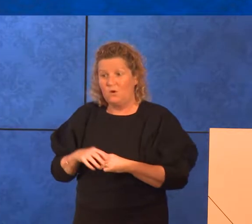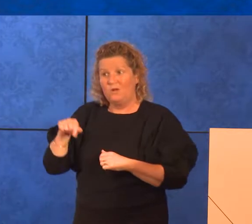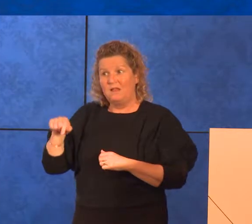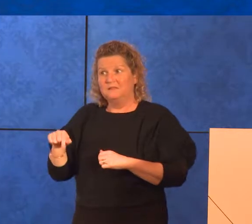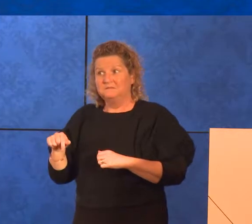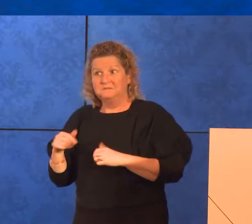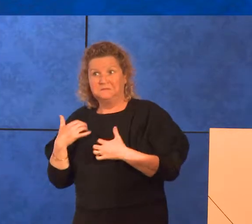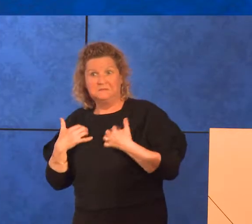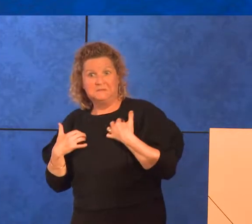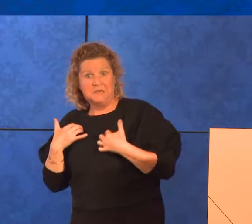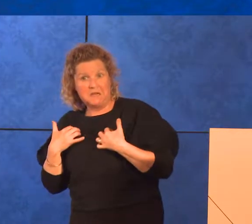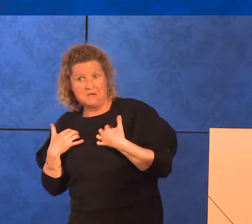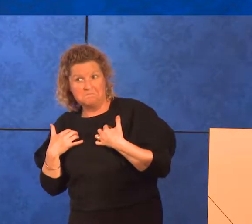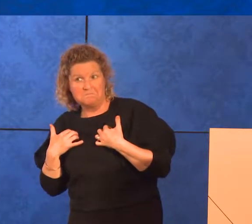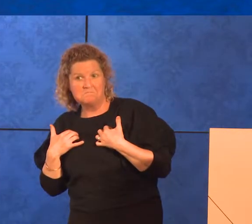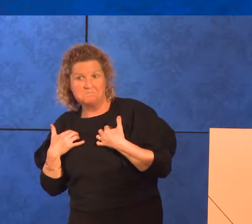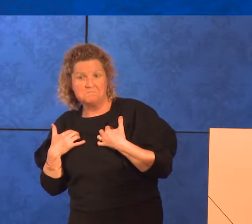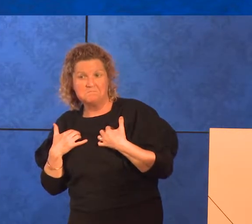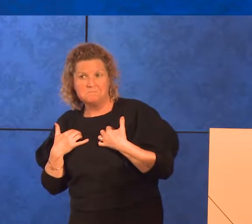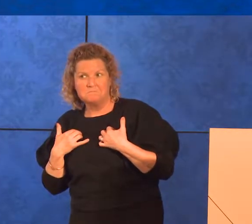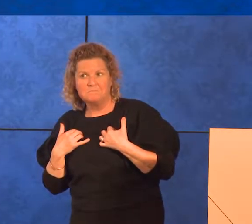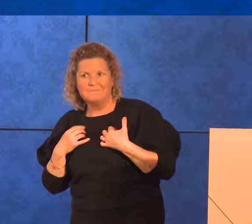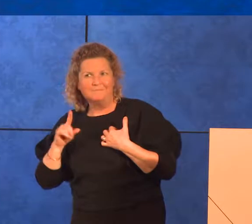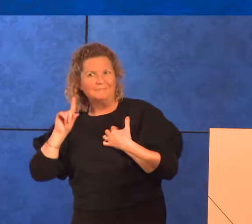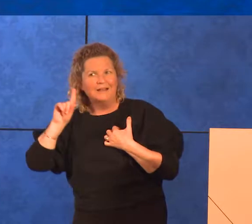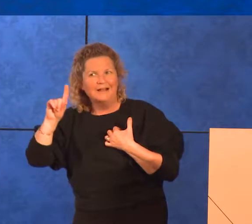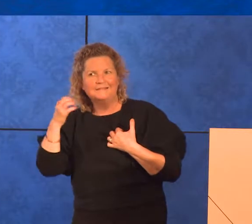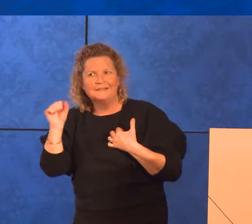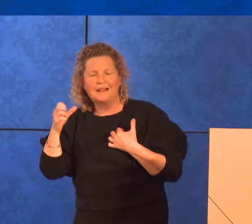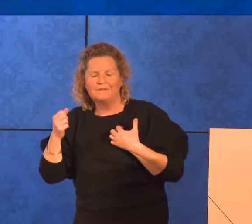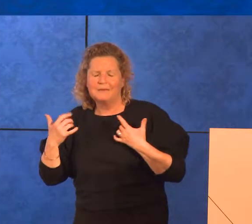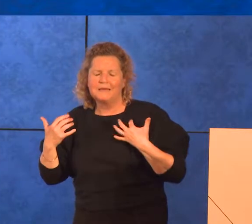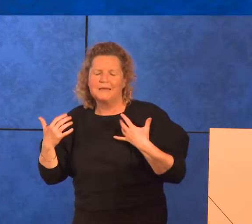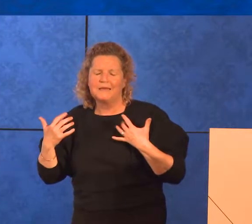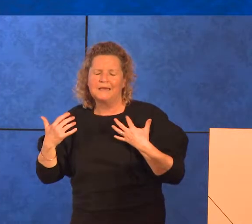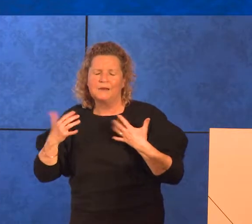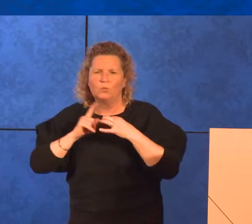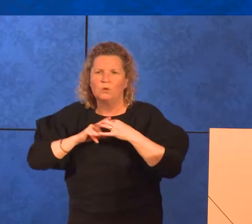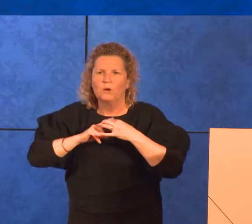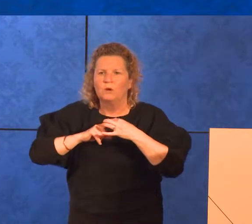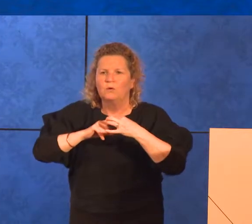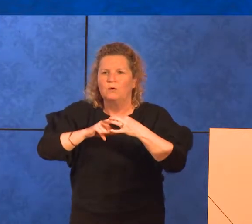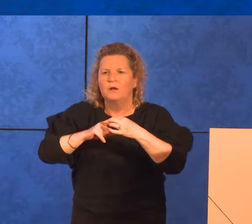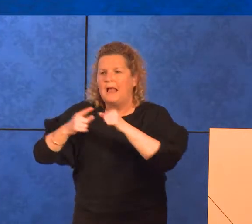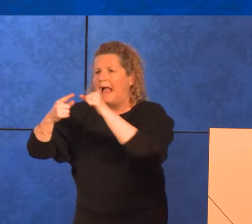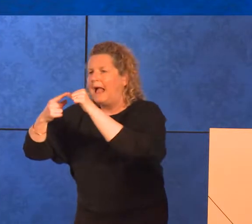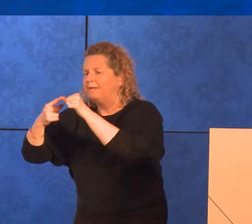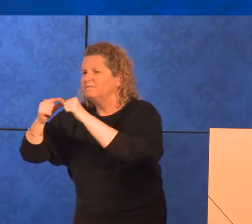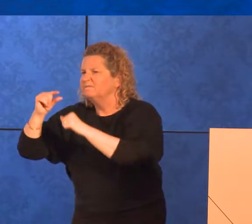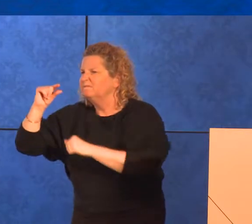all of us, but we all have many more questions, I think, than answers at this point in